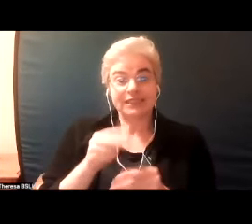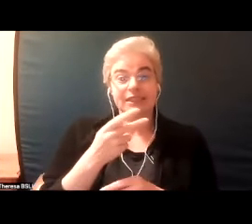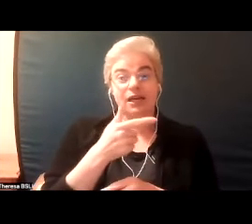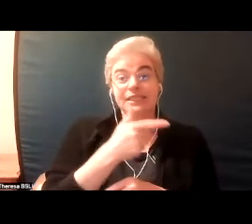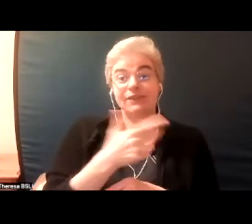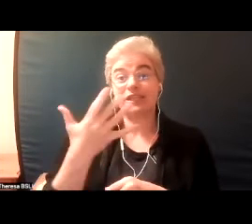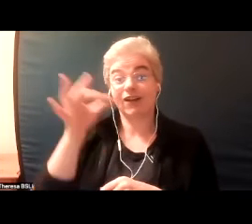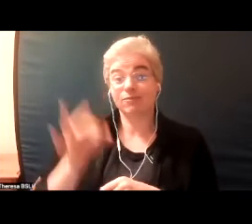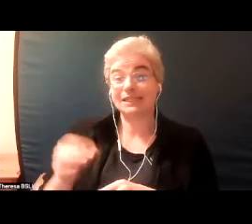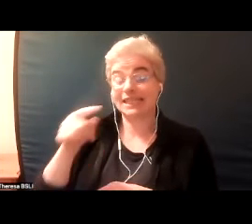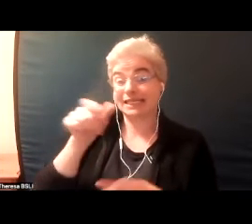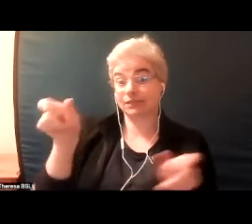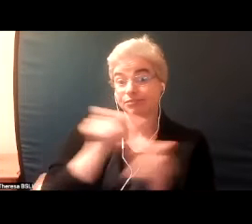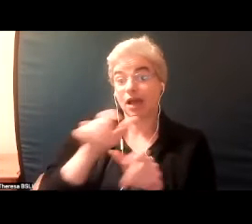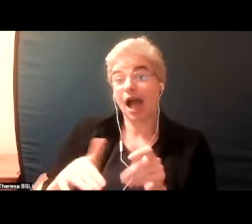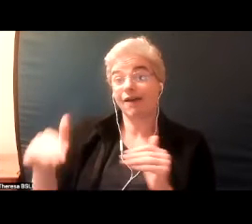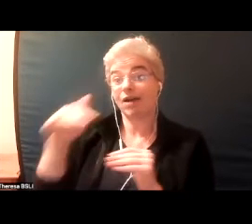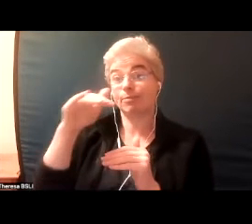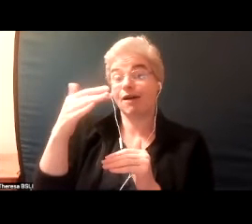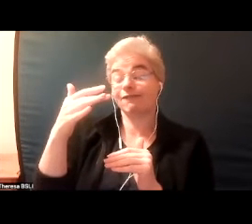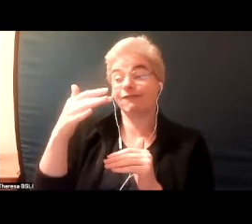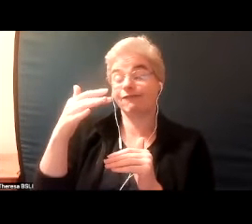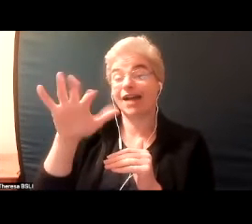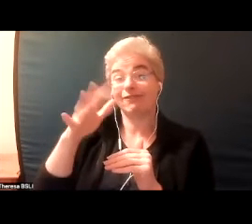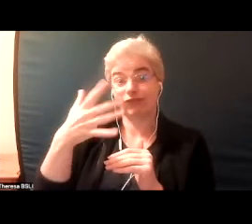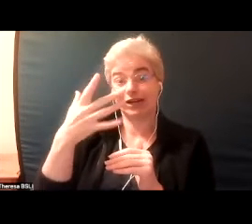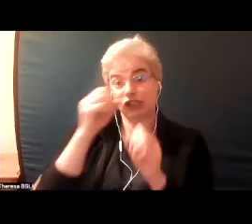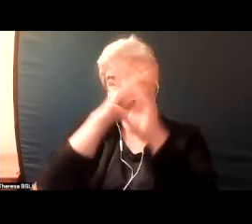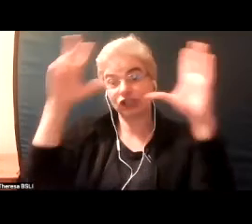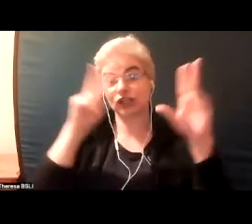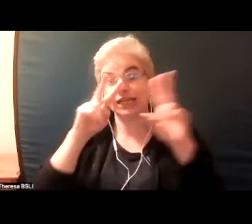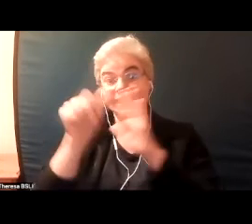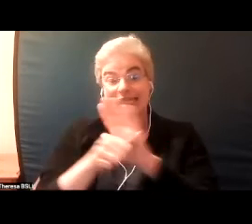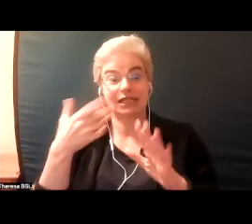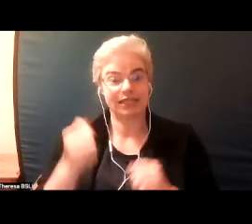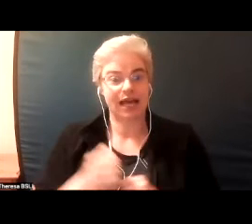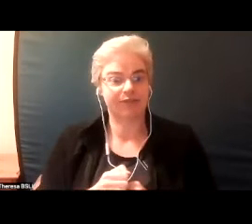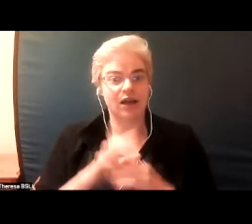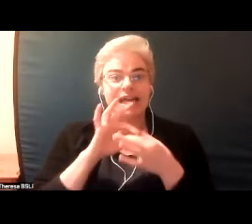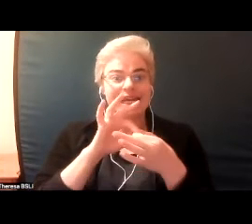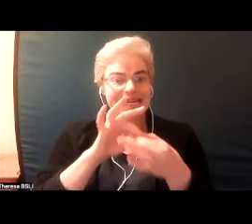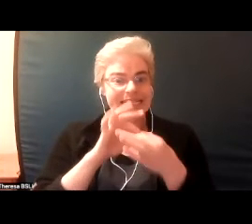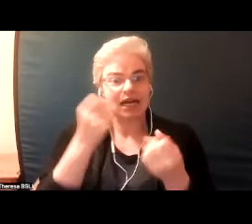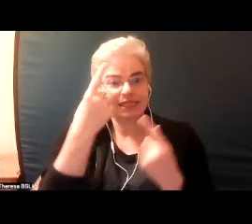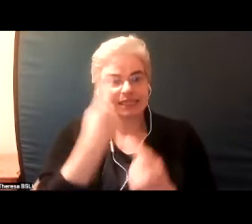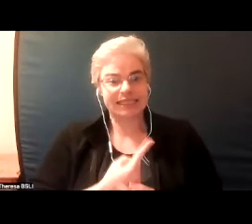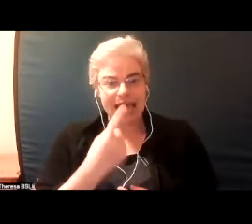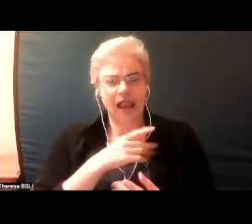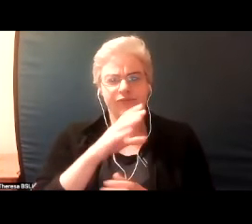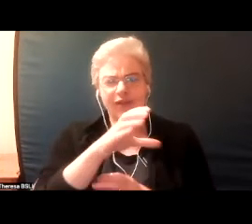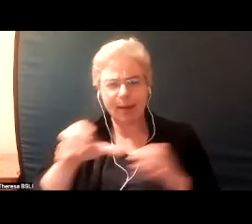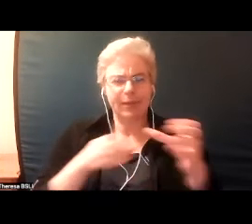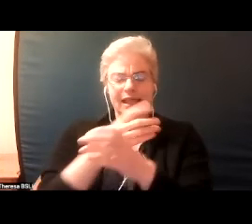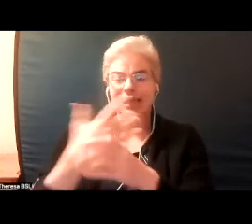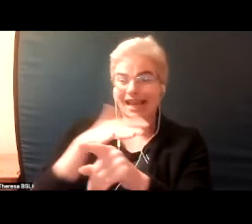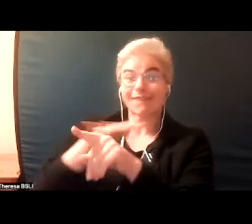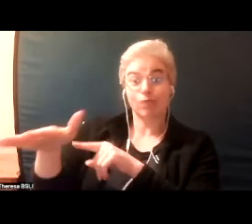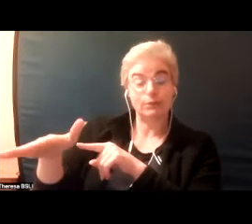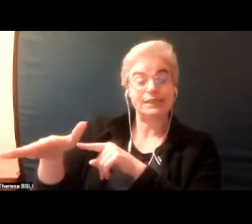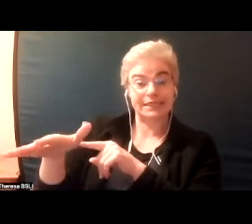75% of dyslexics above average at visualizing. Connecting, understanding, self-empathizing and